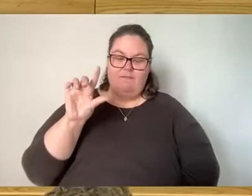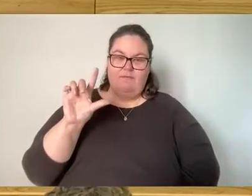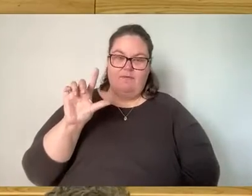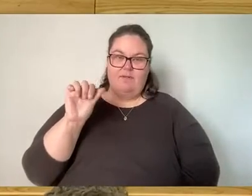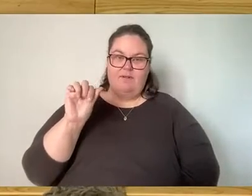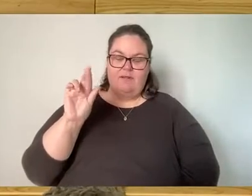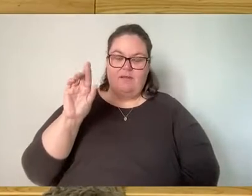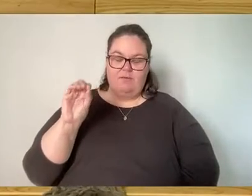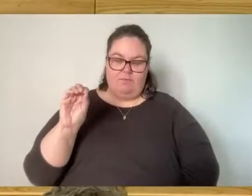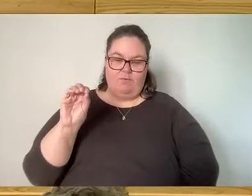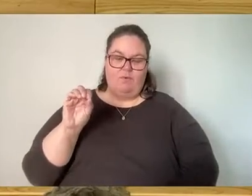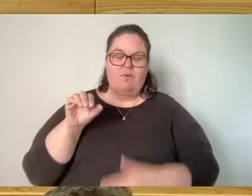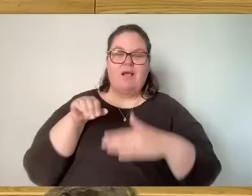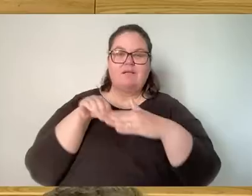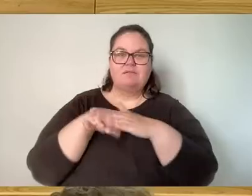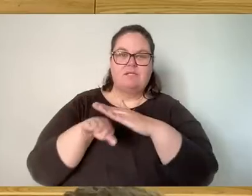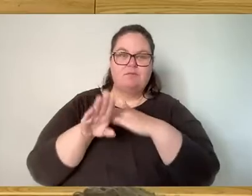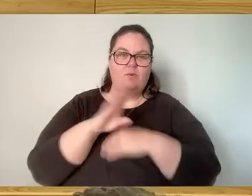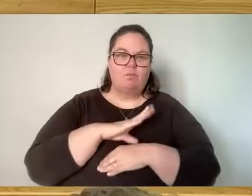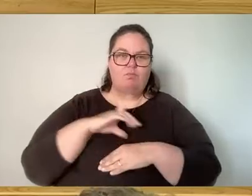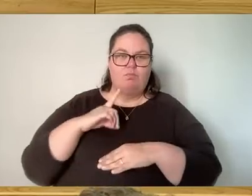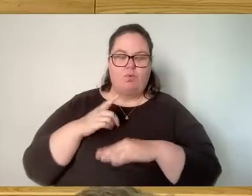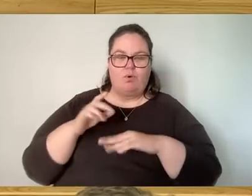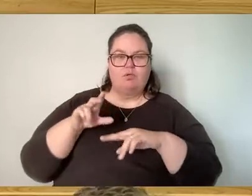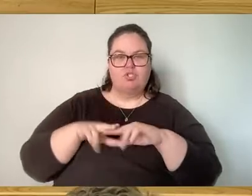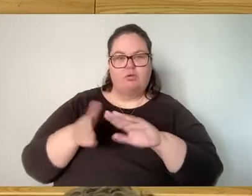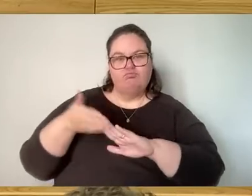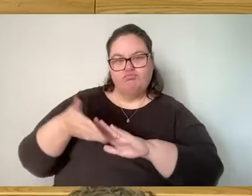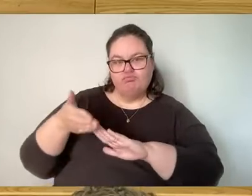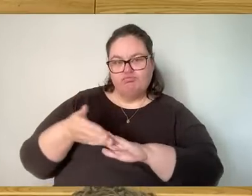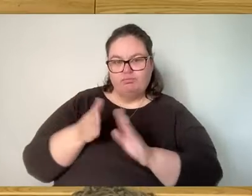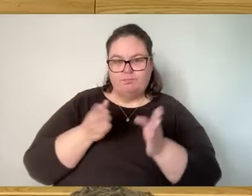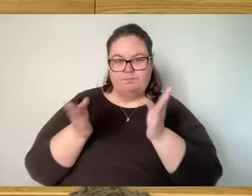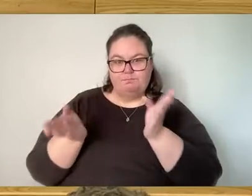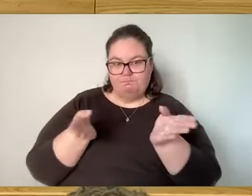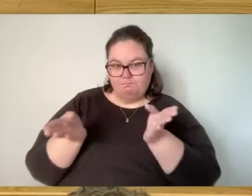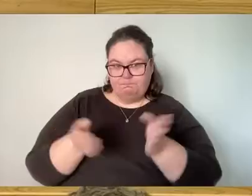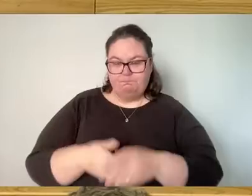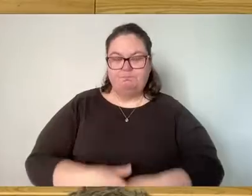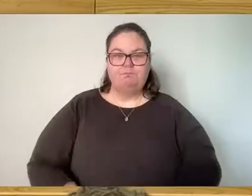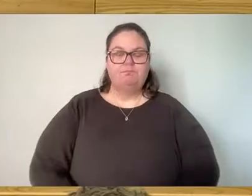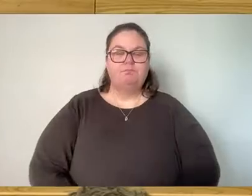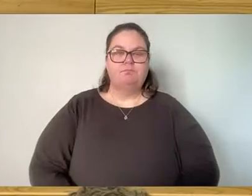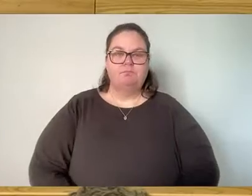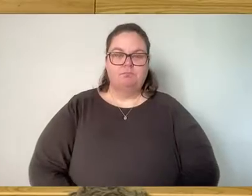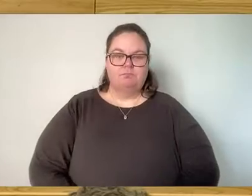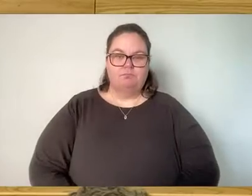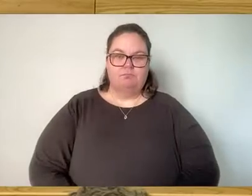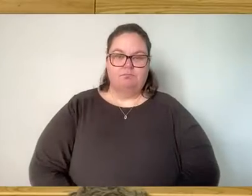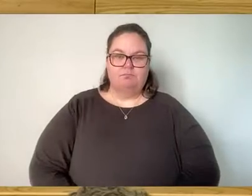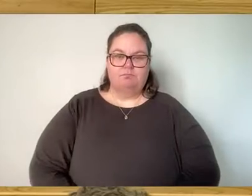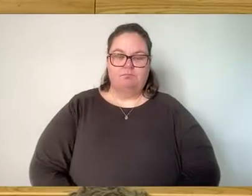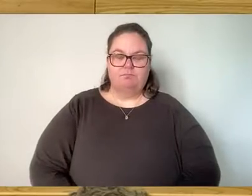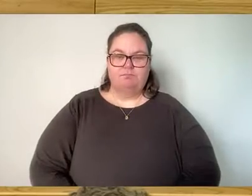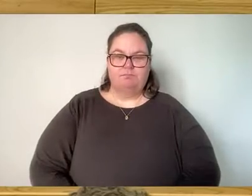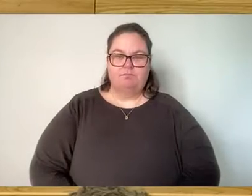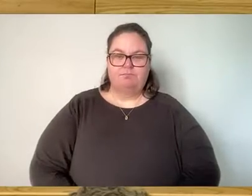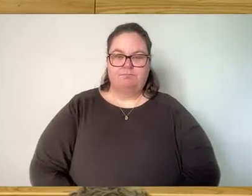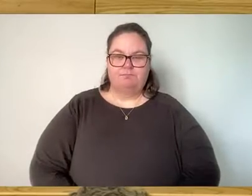Board. Les porte-parole aujourd'hui sont... This morning's speakers are in the following order. The